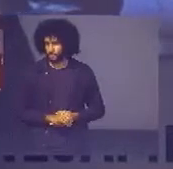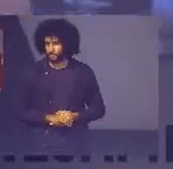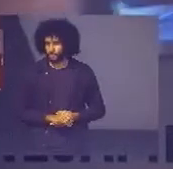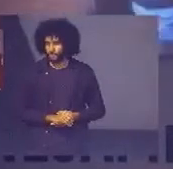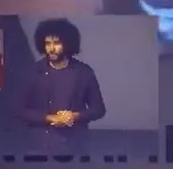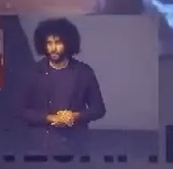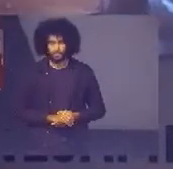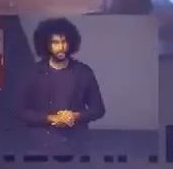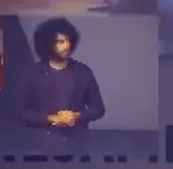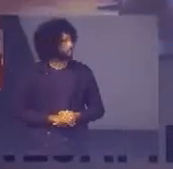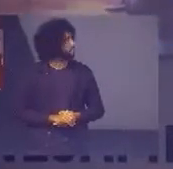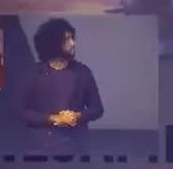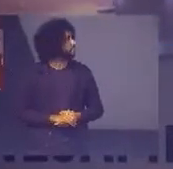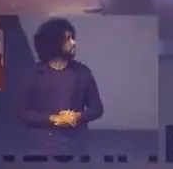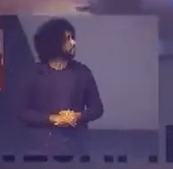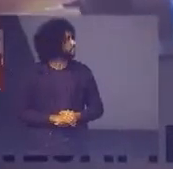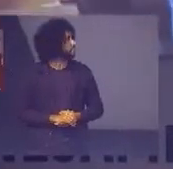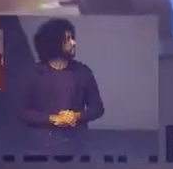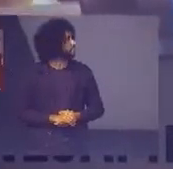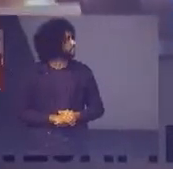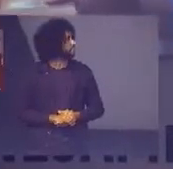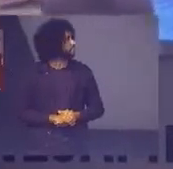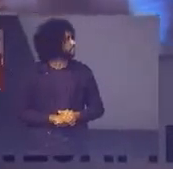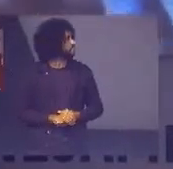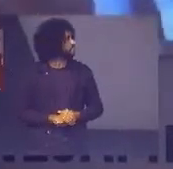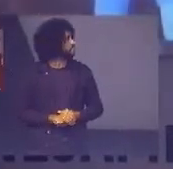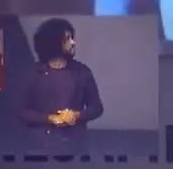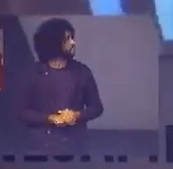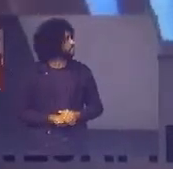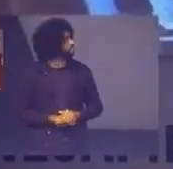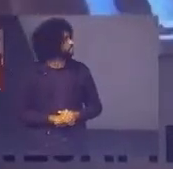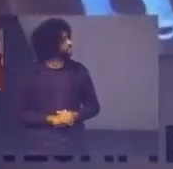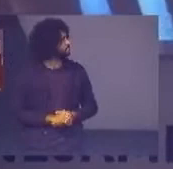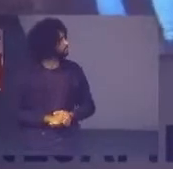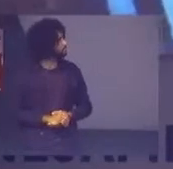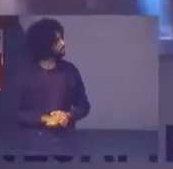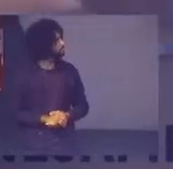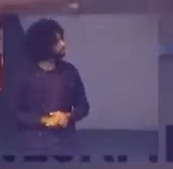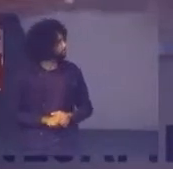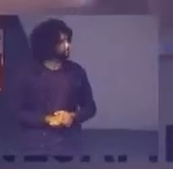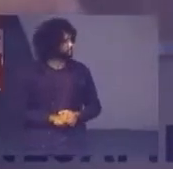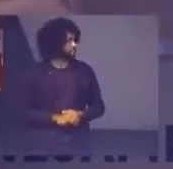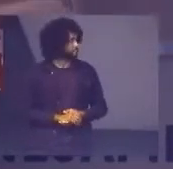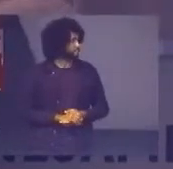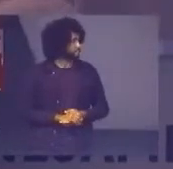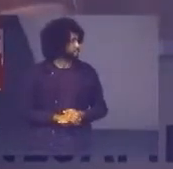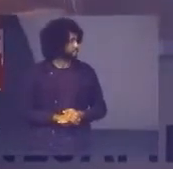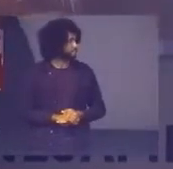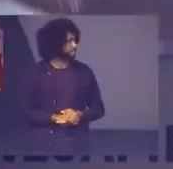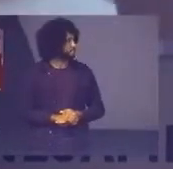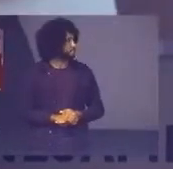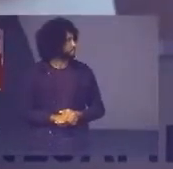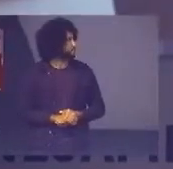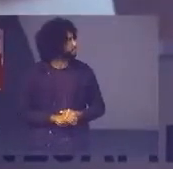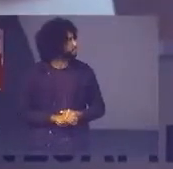From up here The world seems small